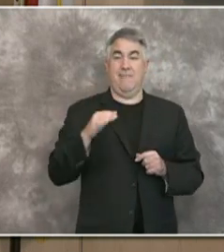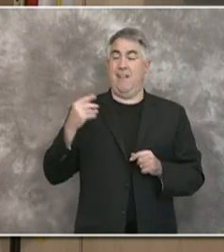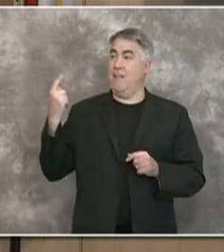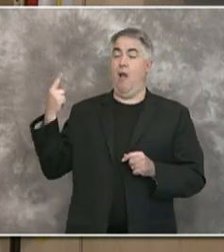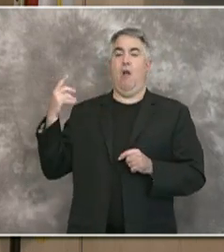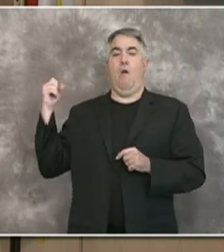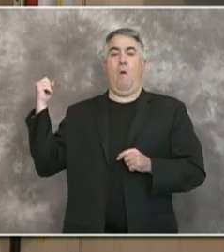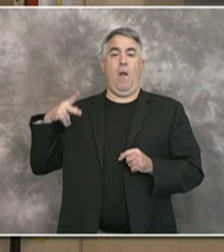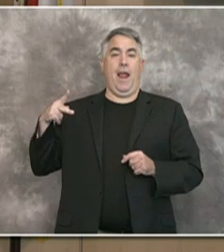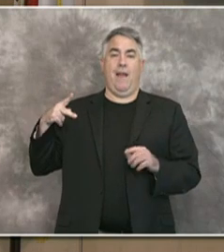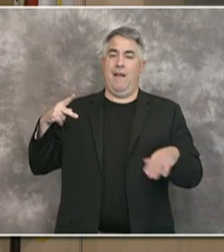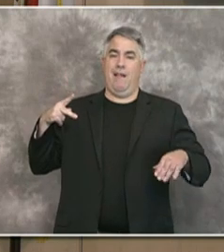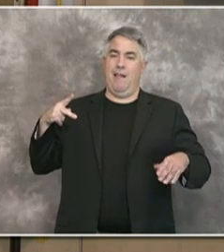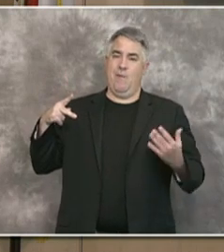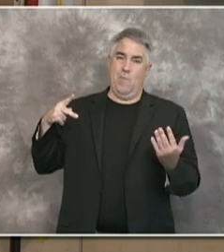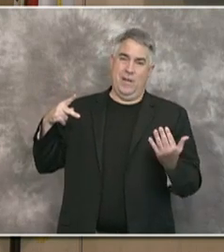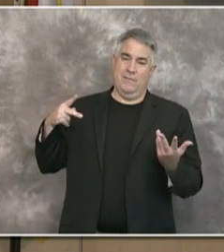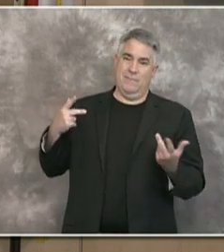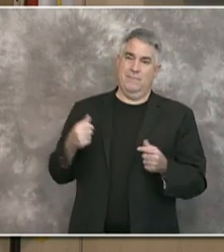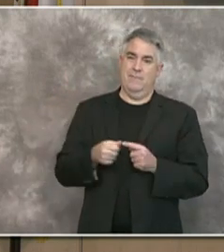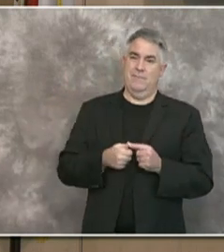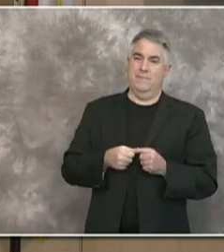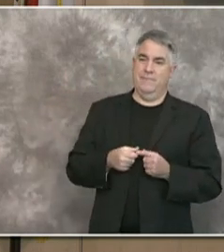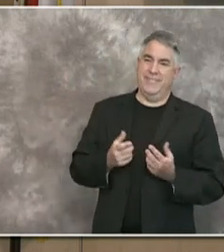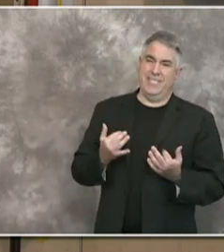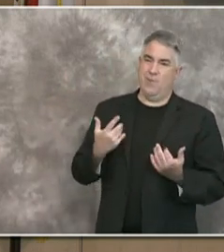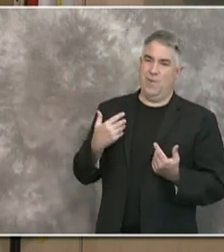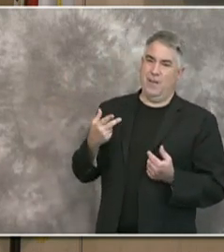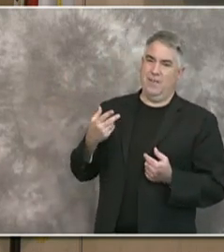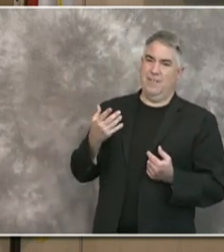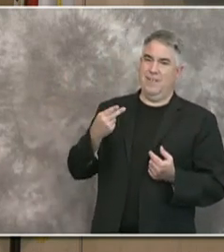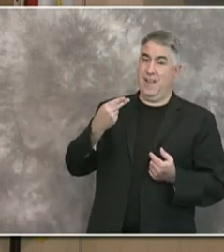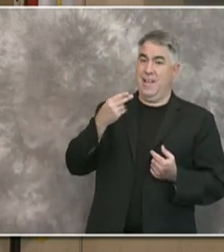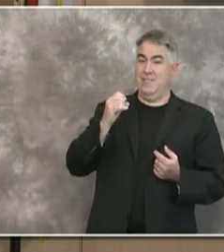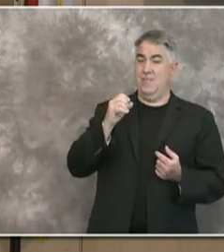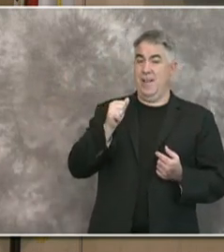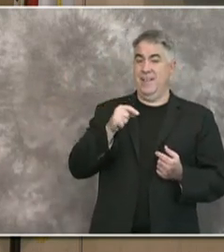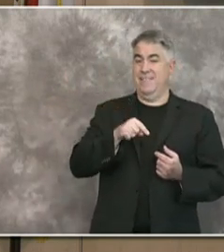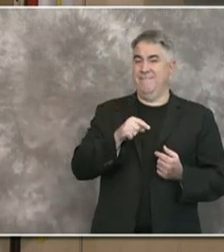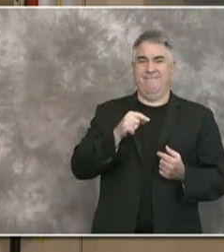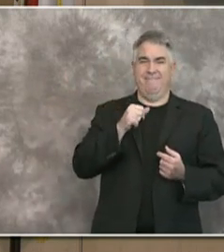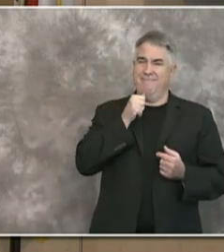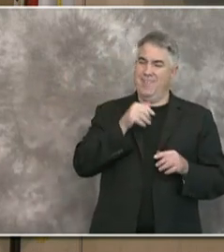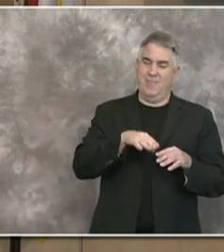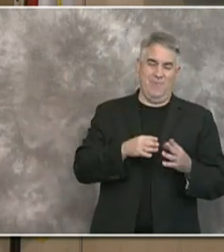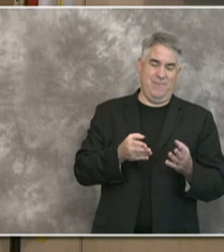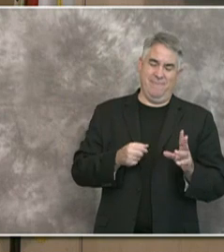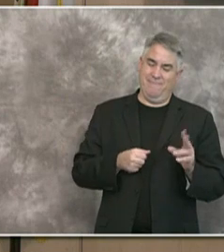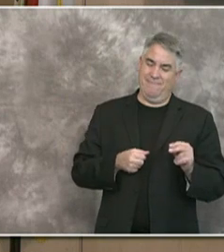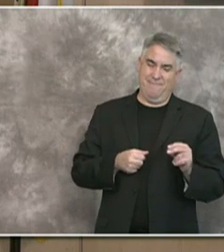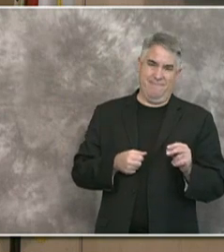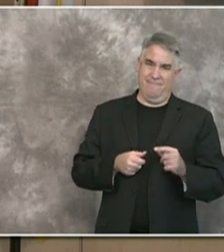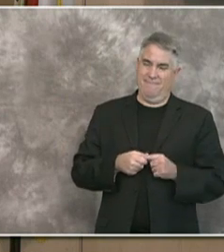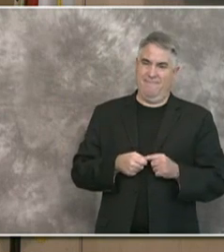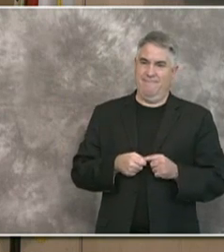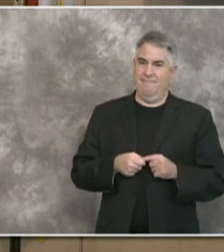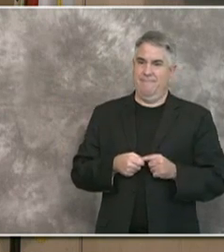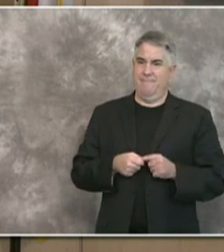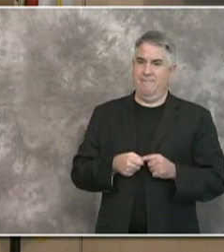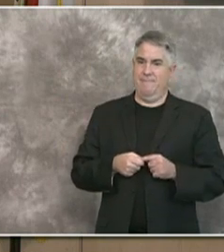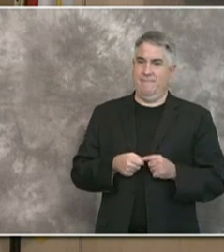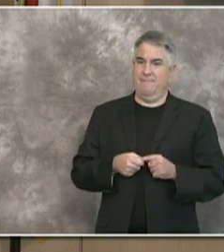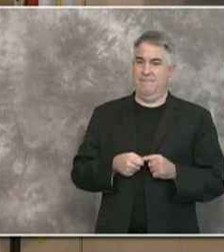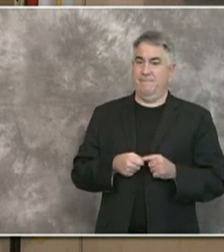pilot, HOA pools are still not allowed to operate. We may hear